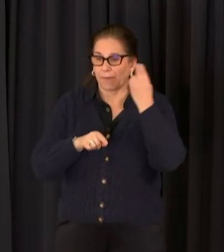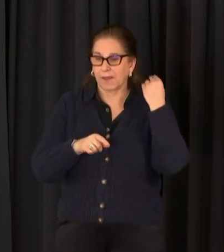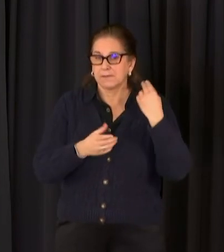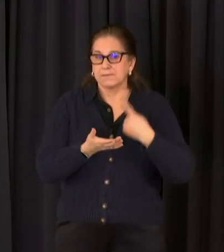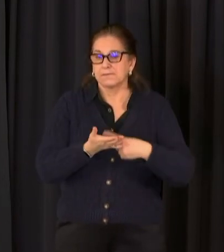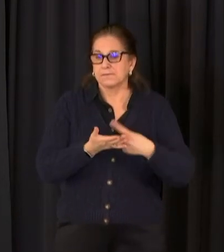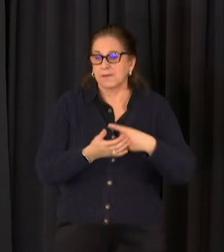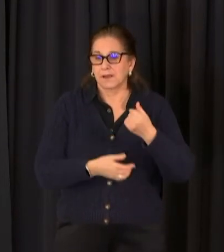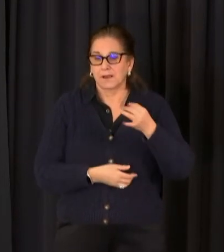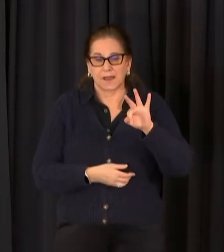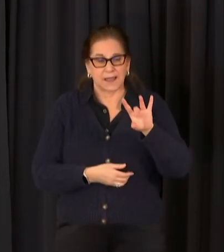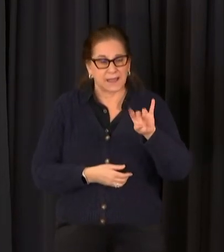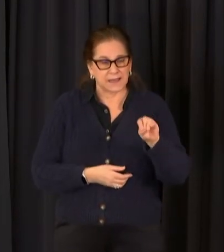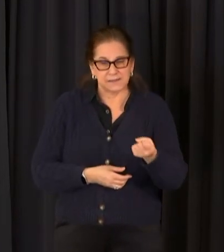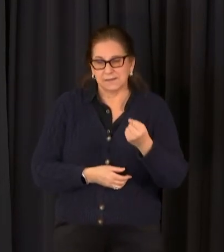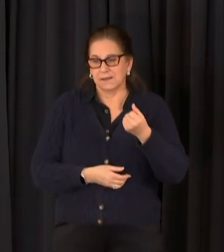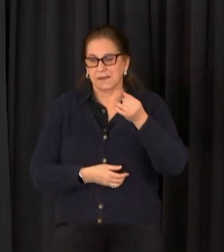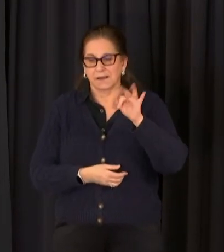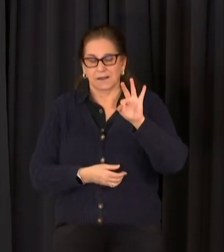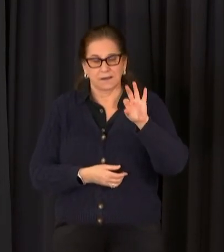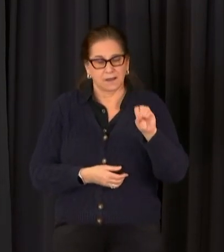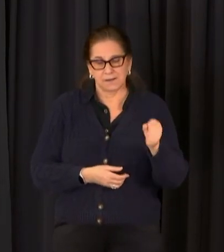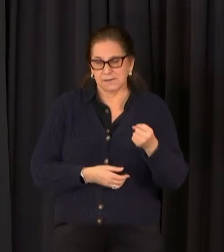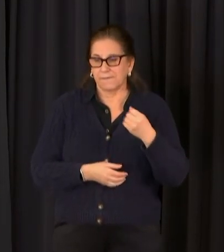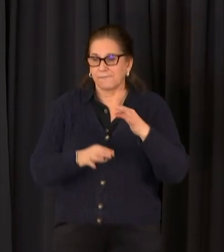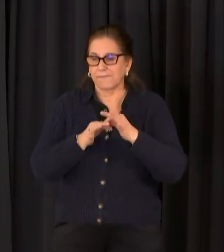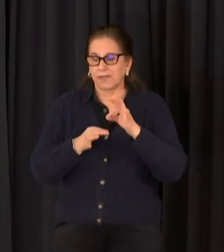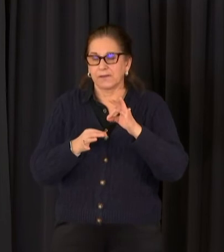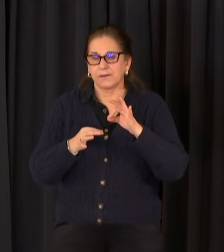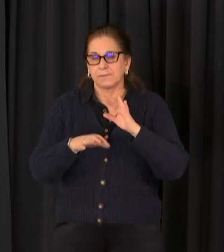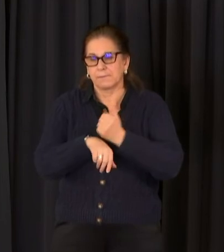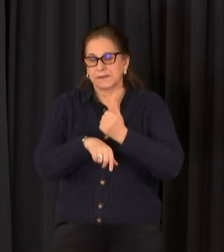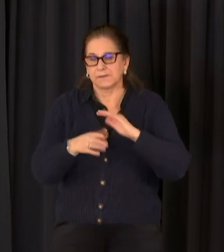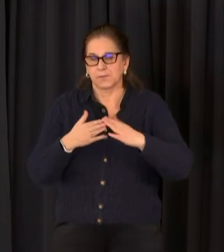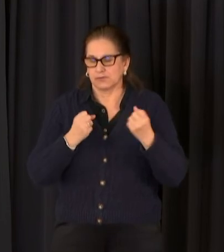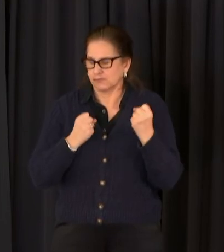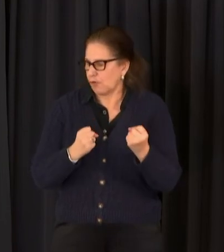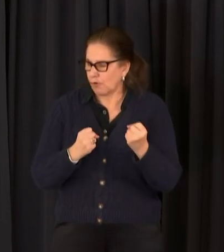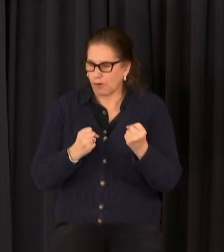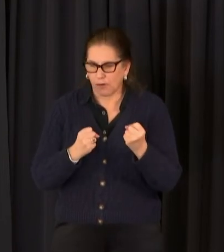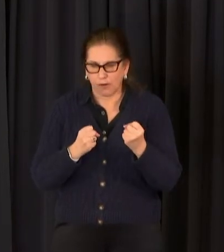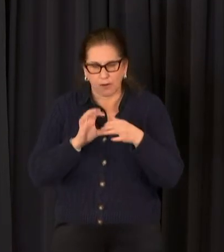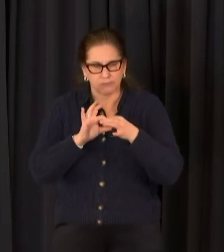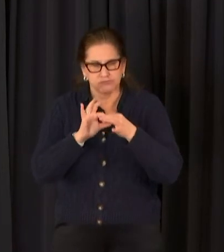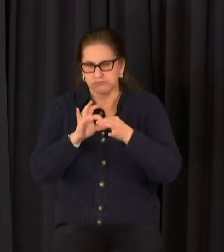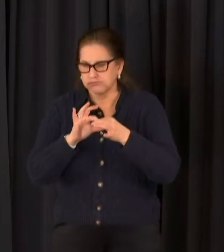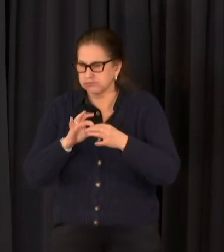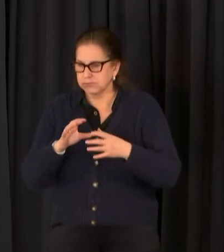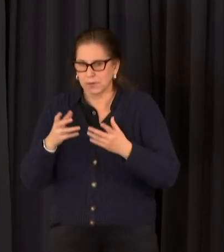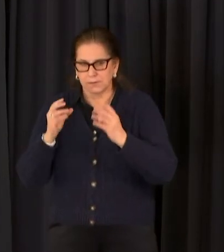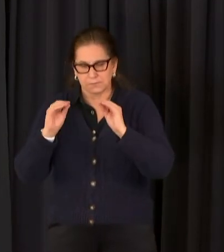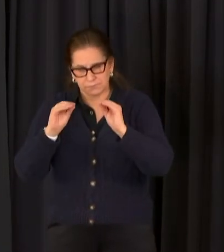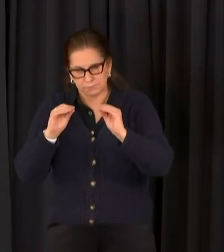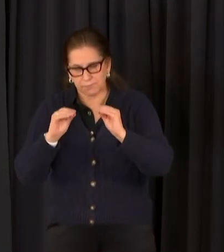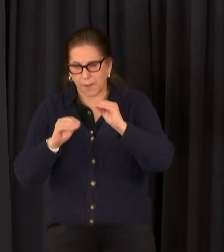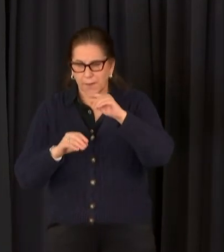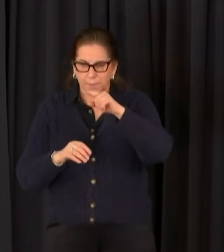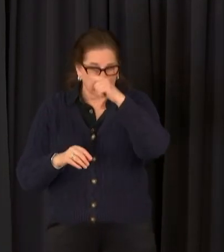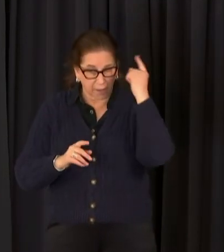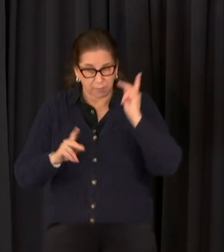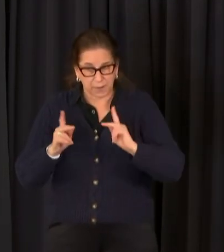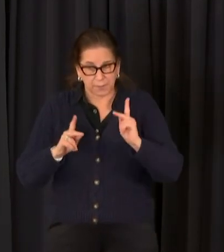1980s, 1990s, the faith community in the District of Columbia was extremely instrumental in helping to educate Black people on the